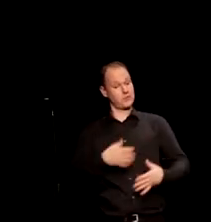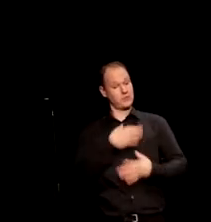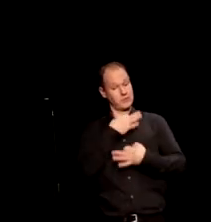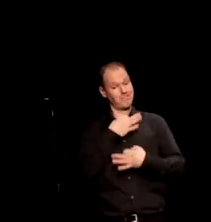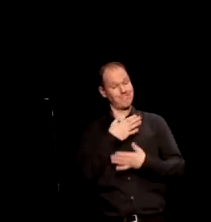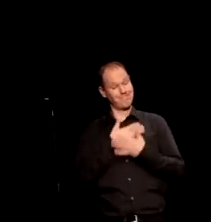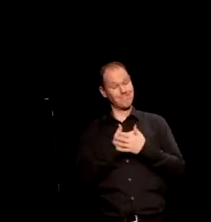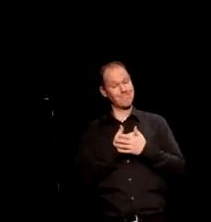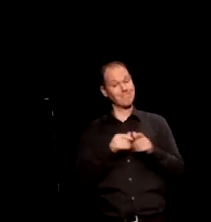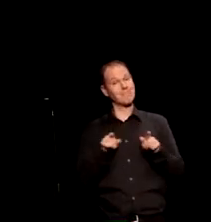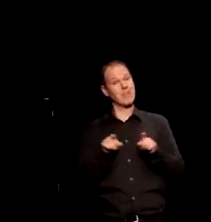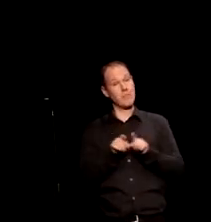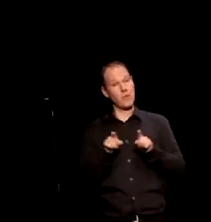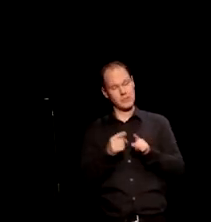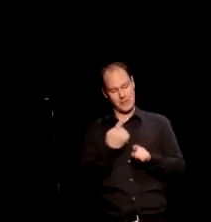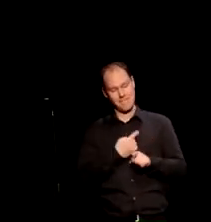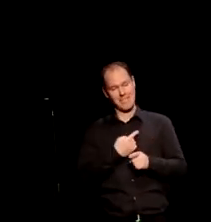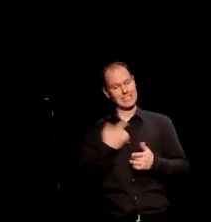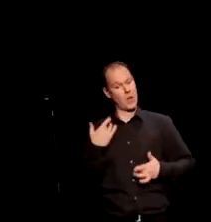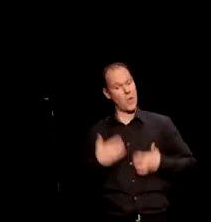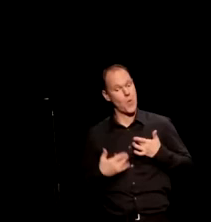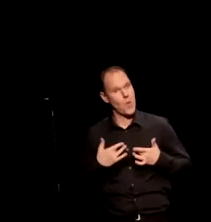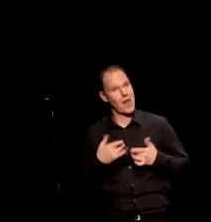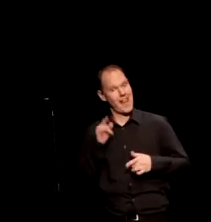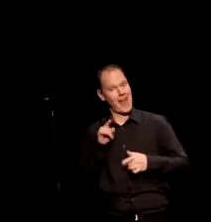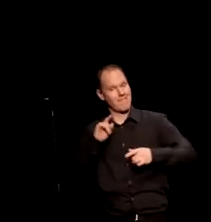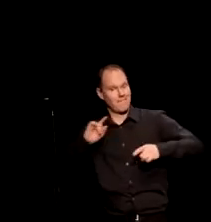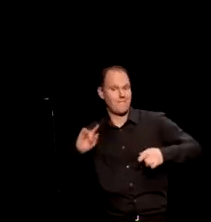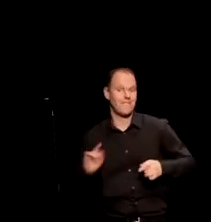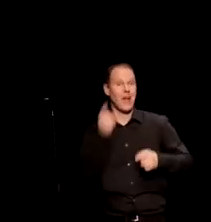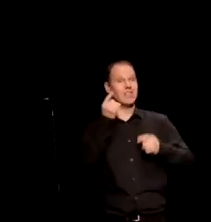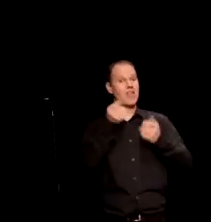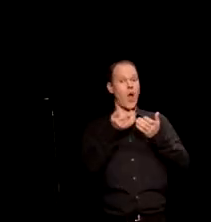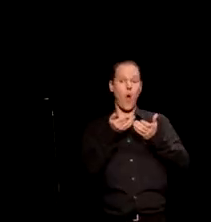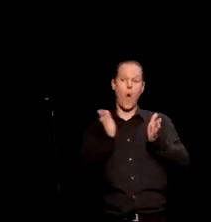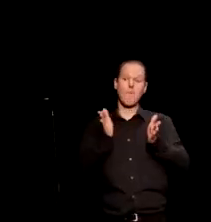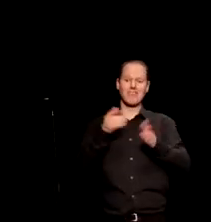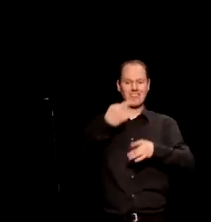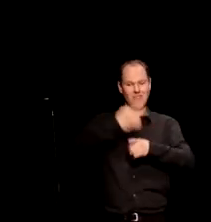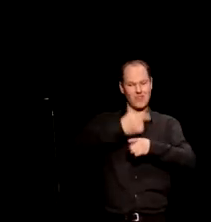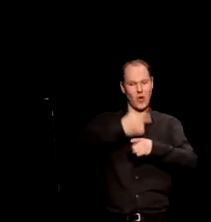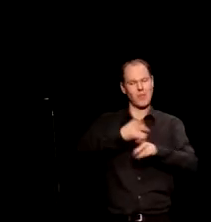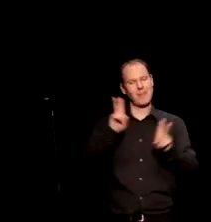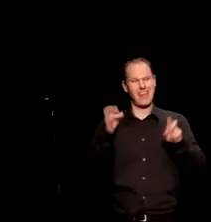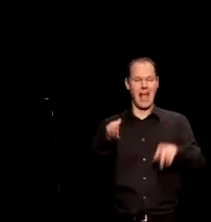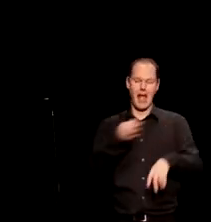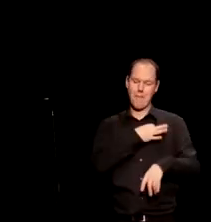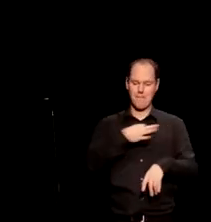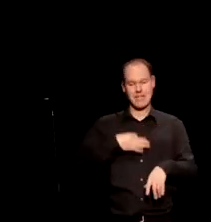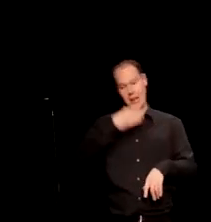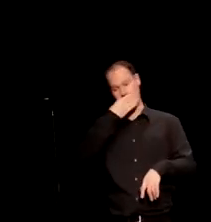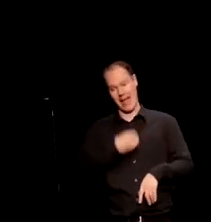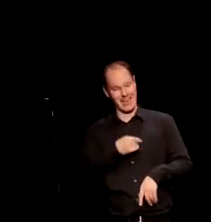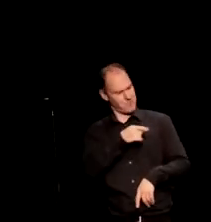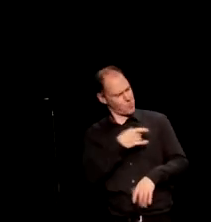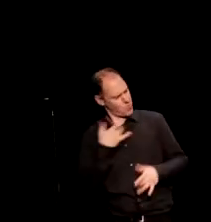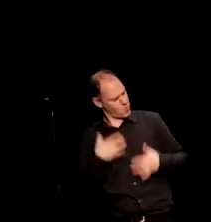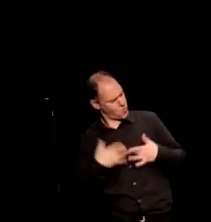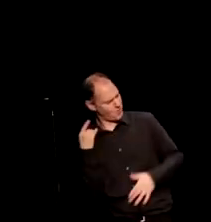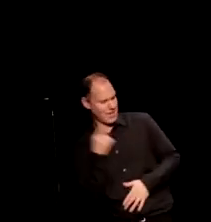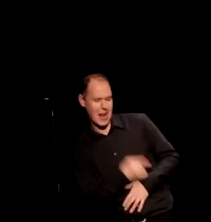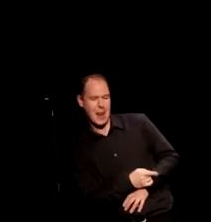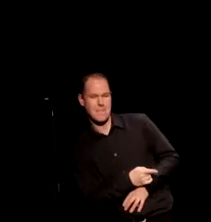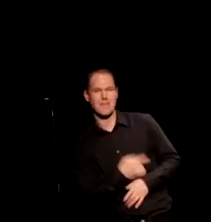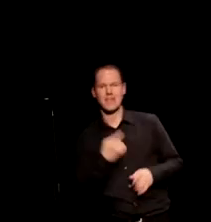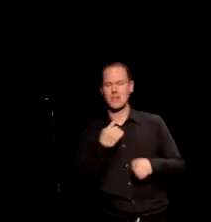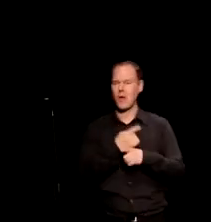really intrigued by that first opening scene with the kind of medicine man and all this conversation around hair and around